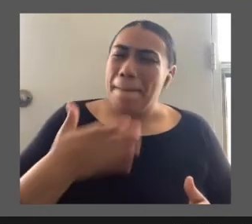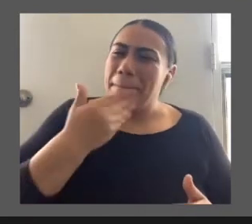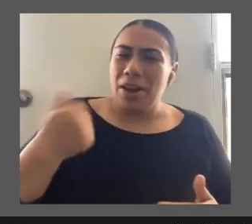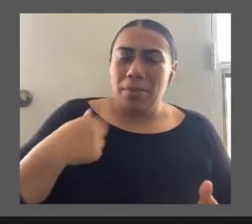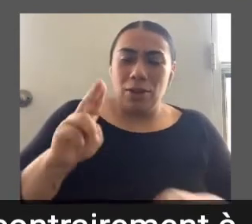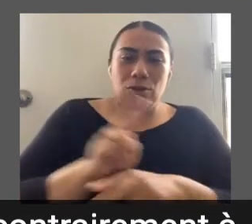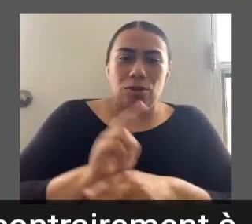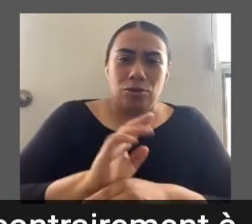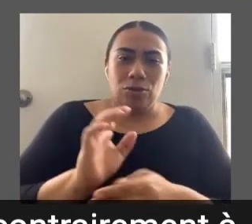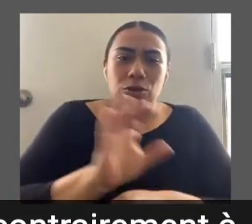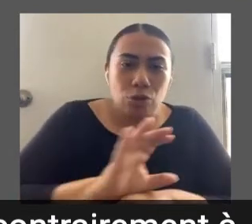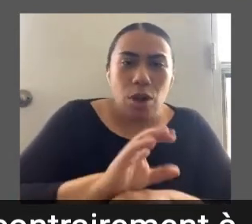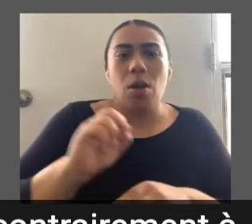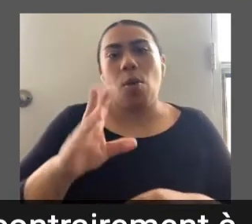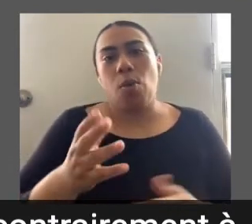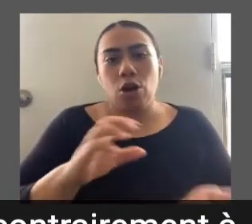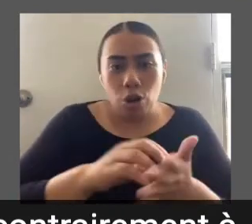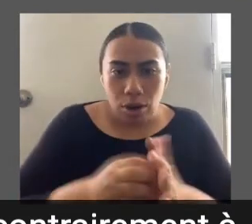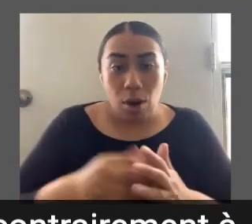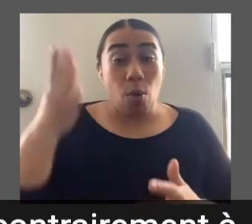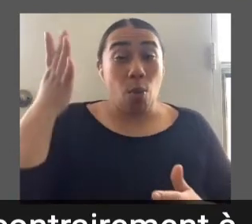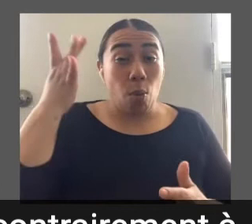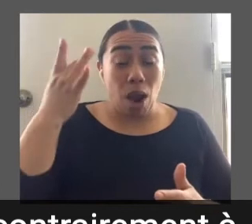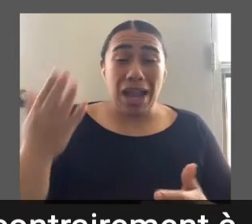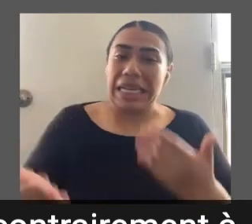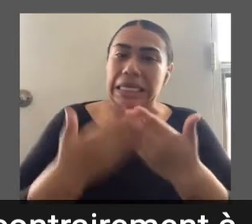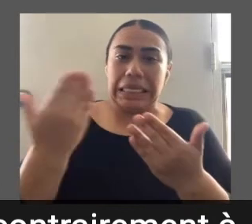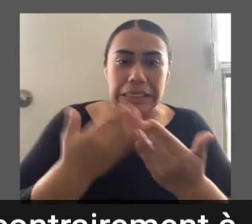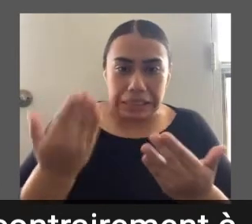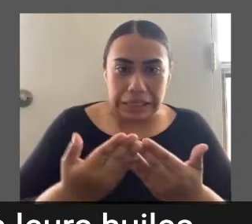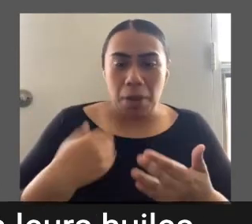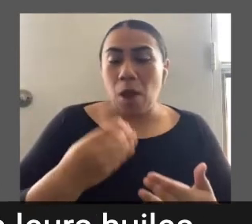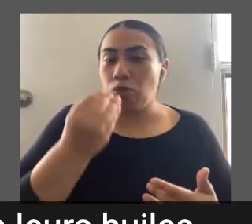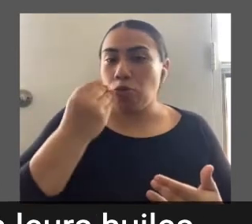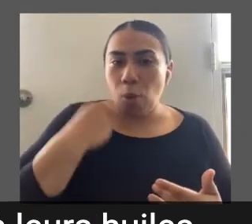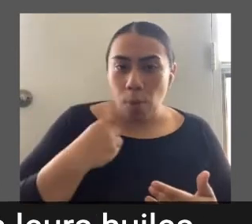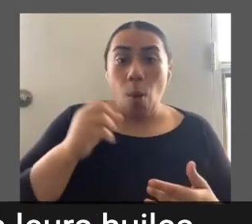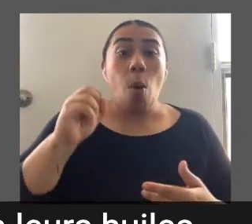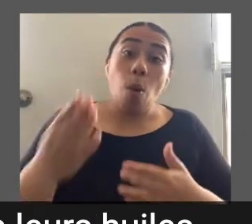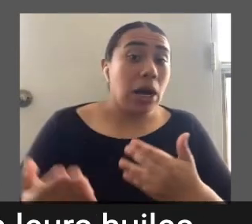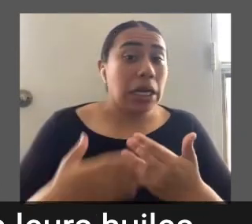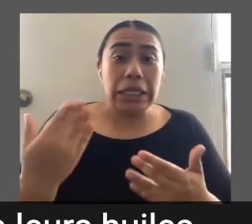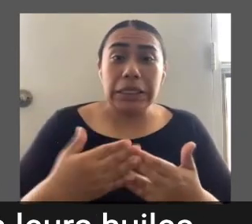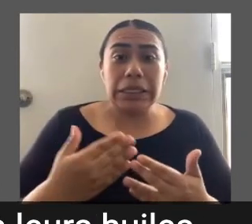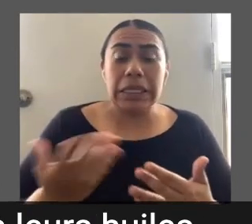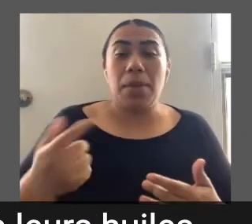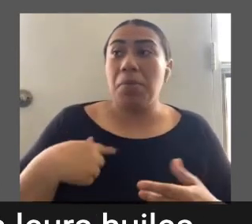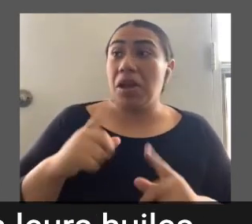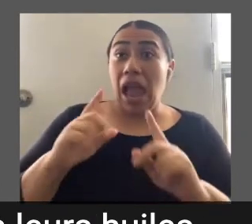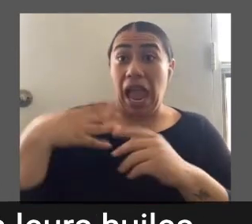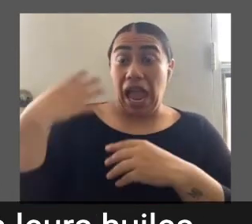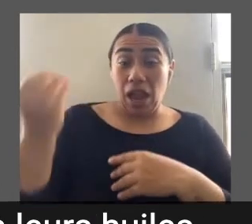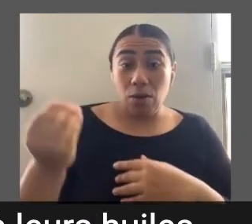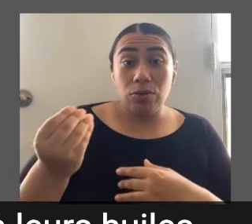discreetness and portability, no risk to the respiratory system, unlike smoking cannabis, and it's simply a great addition to their